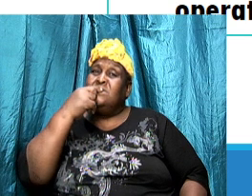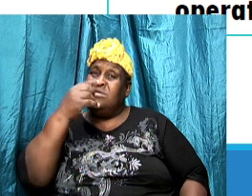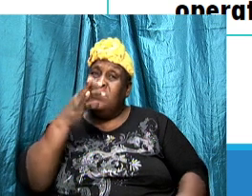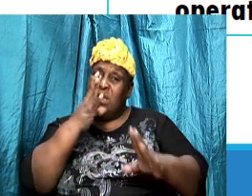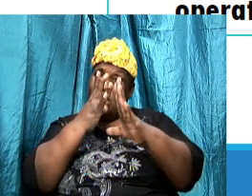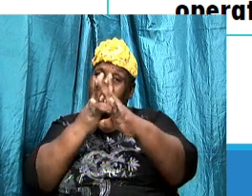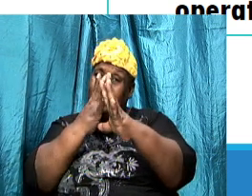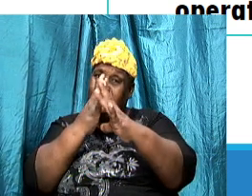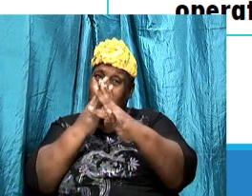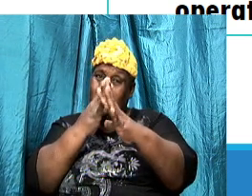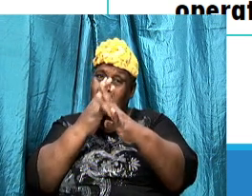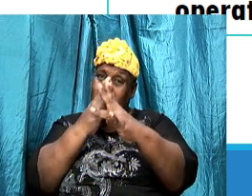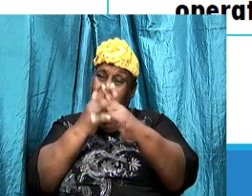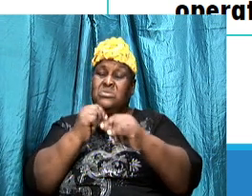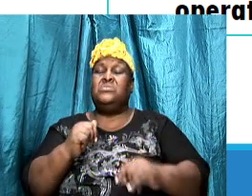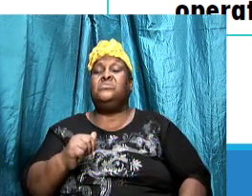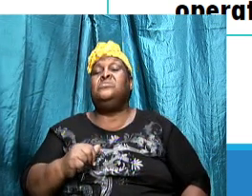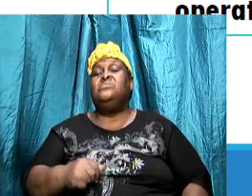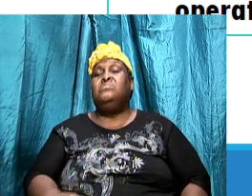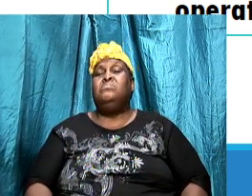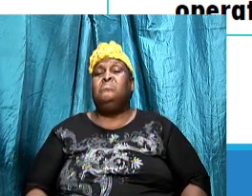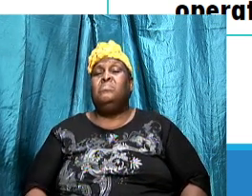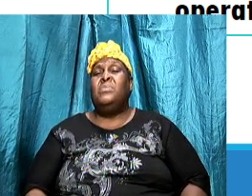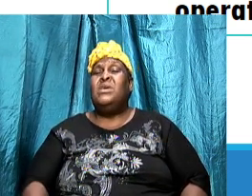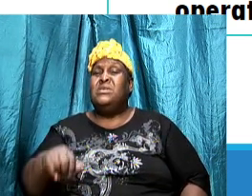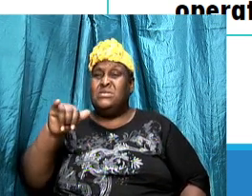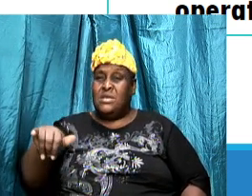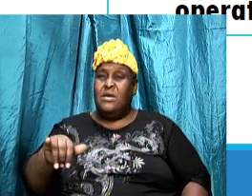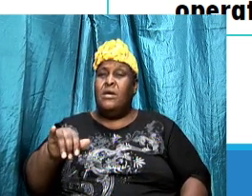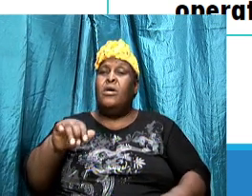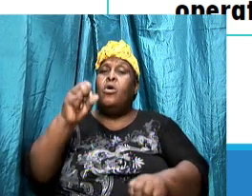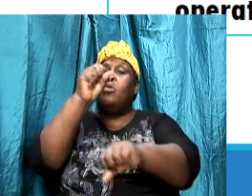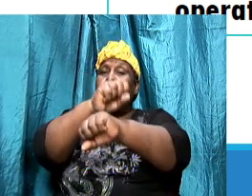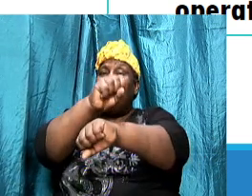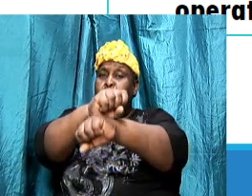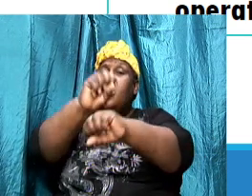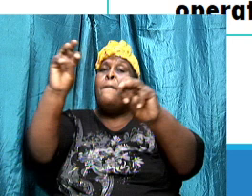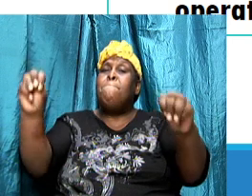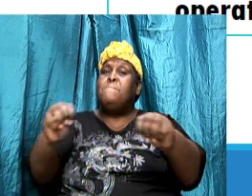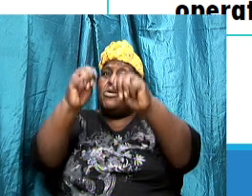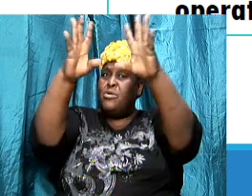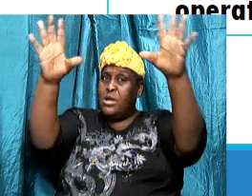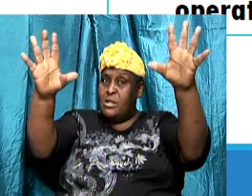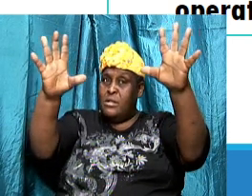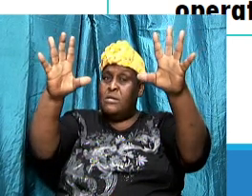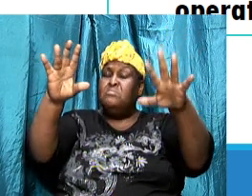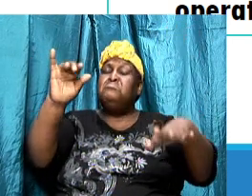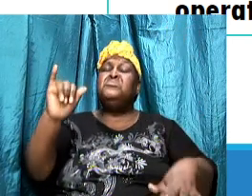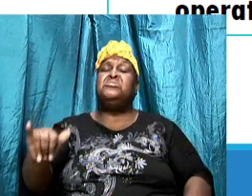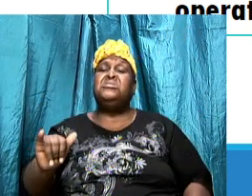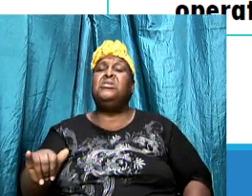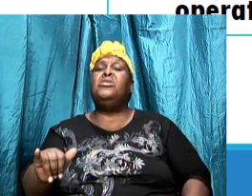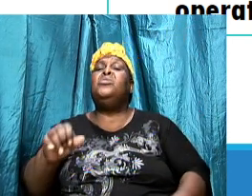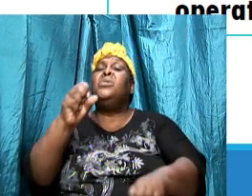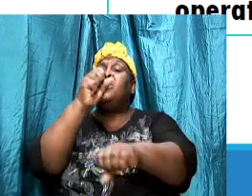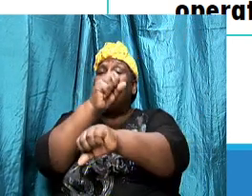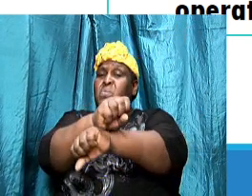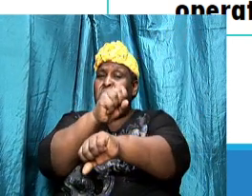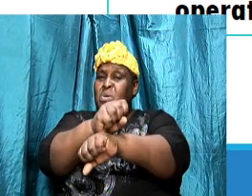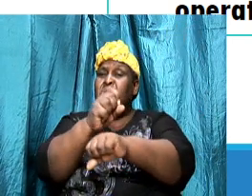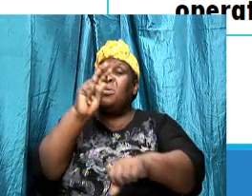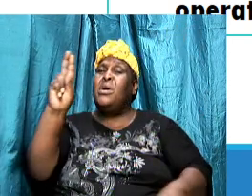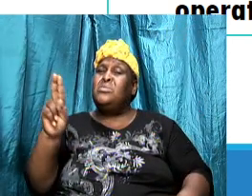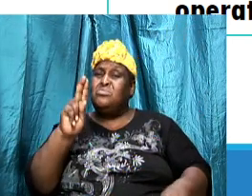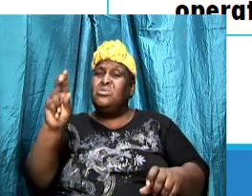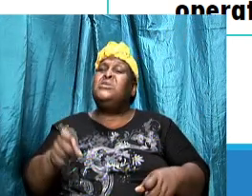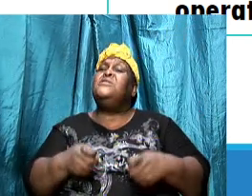tongues and still work miracles and still operate the gifts of the